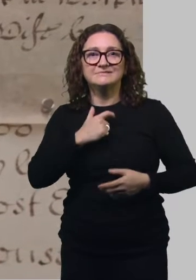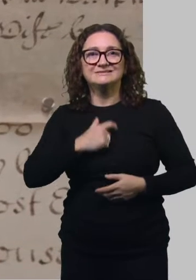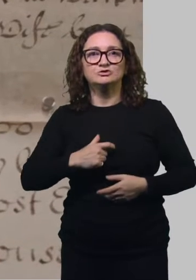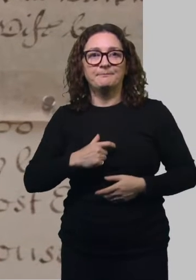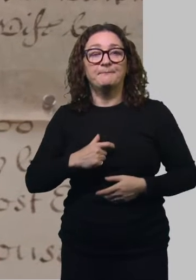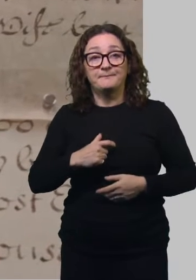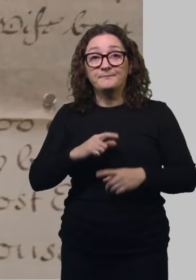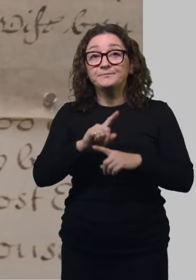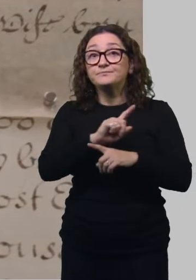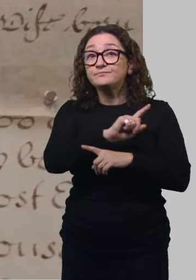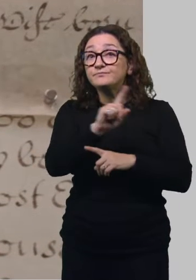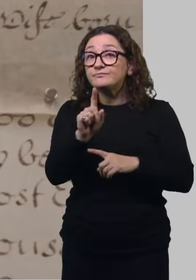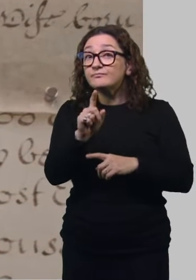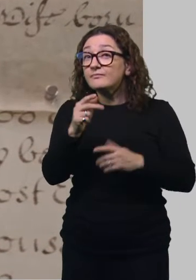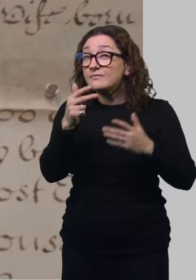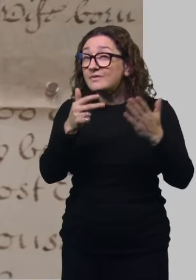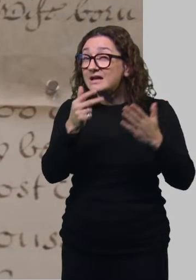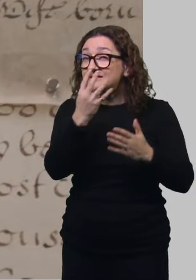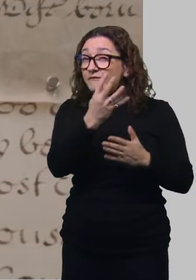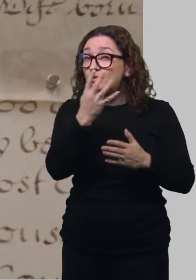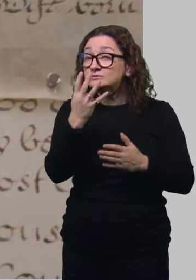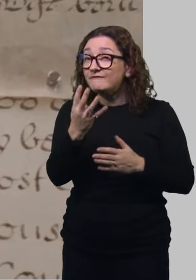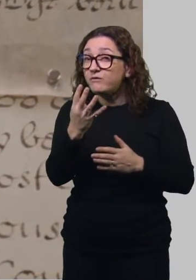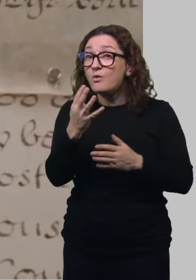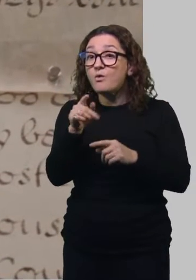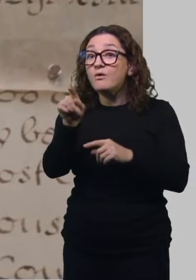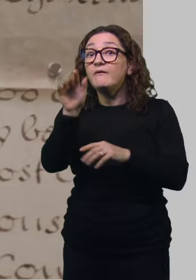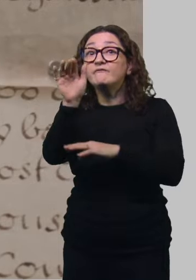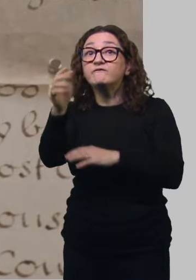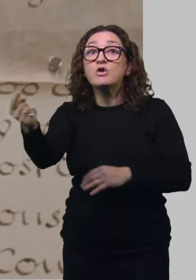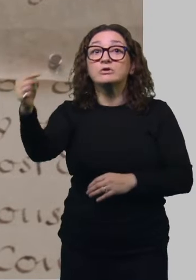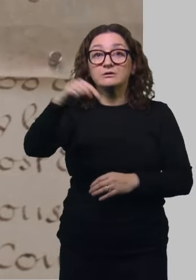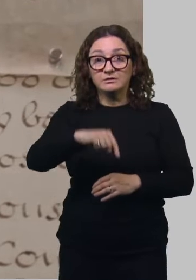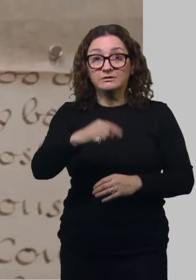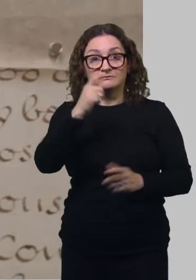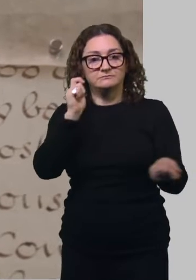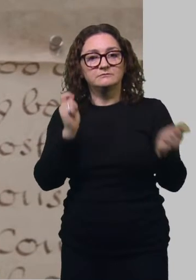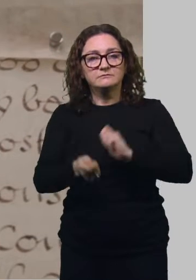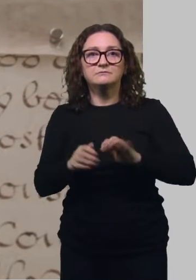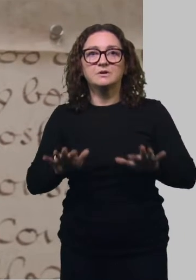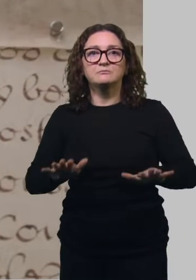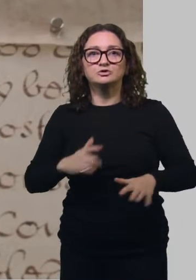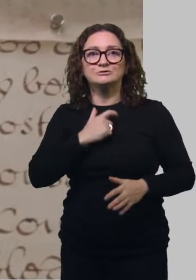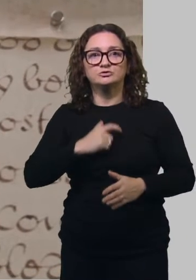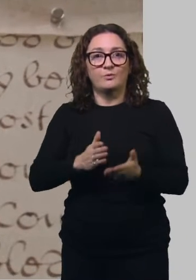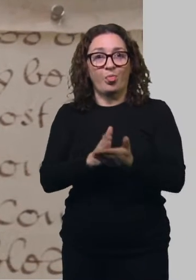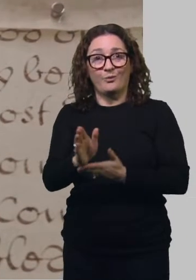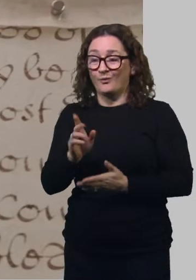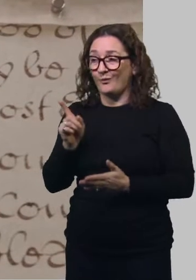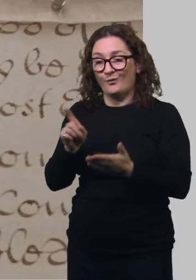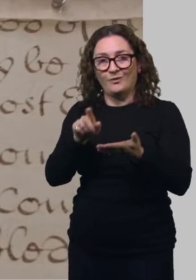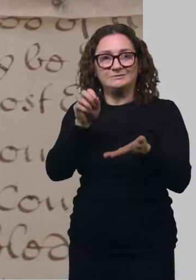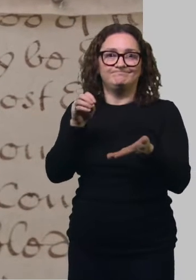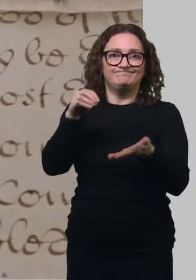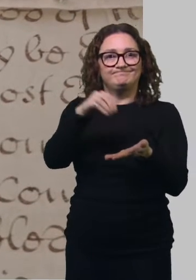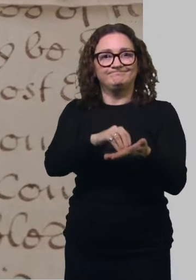of an Act of Parliament. This was not an easy process. It was known as naturalisation and was often undertaken by a means of a private